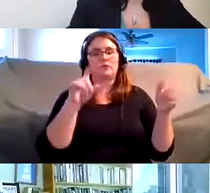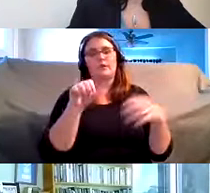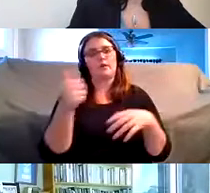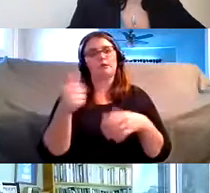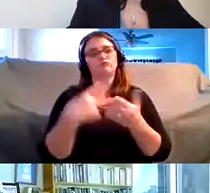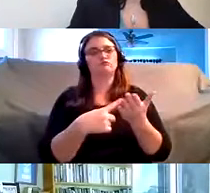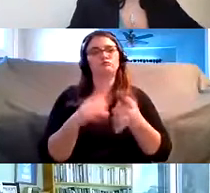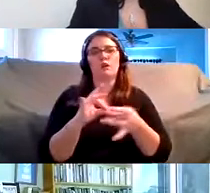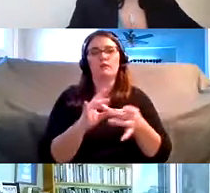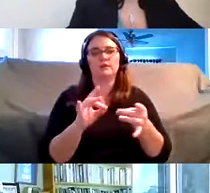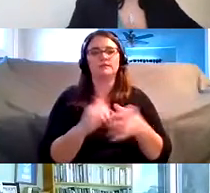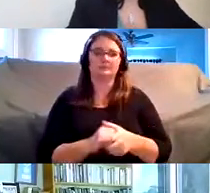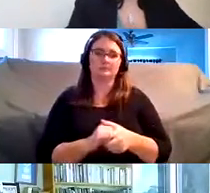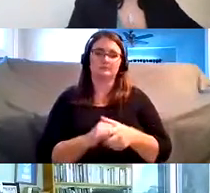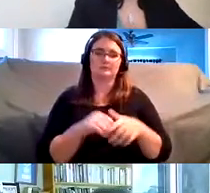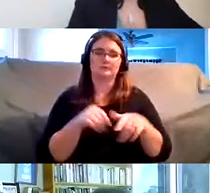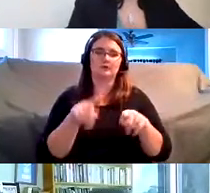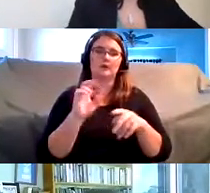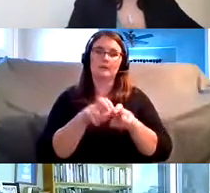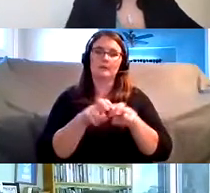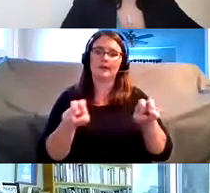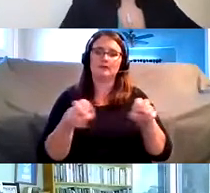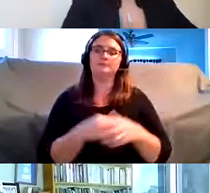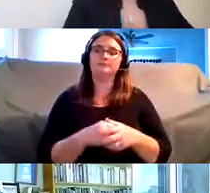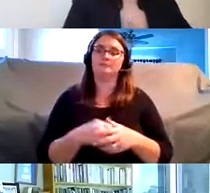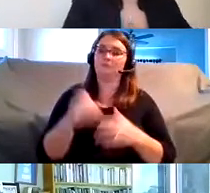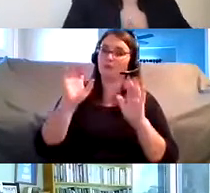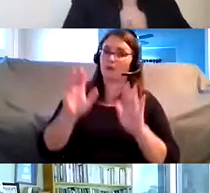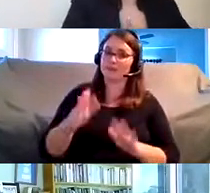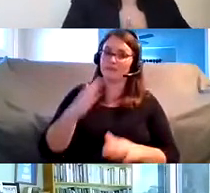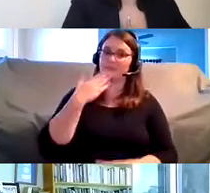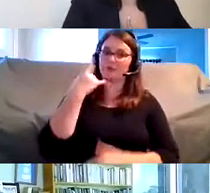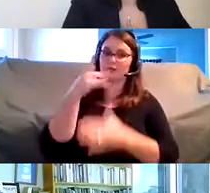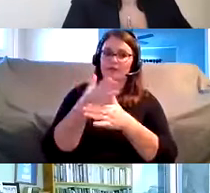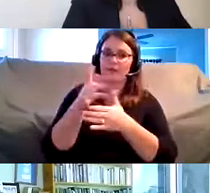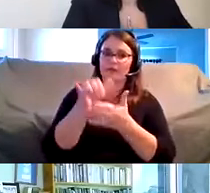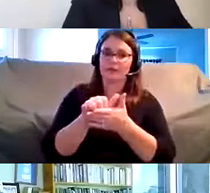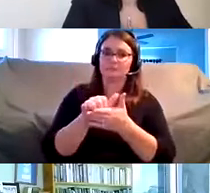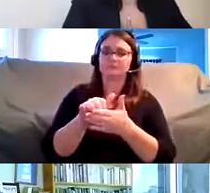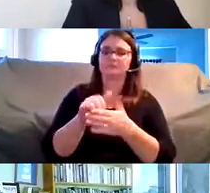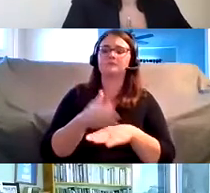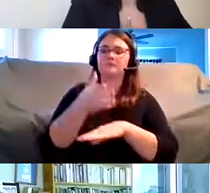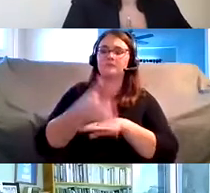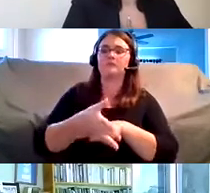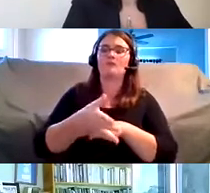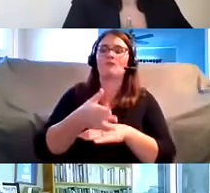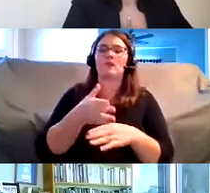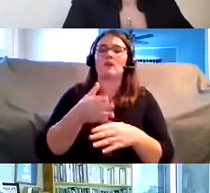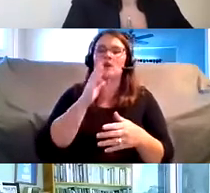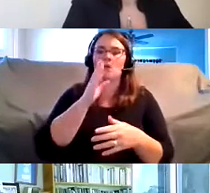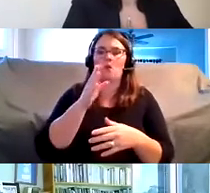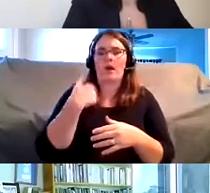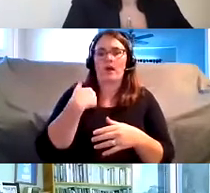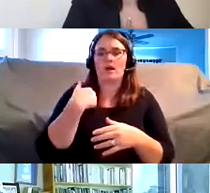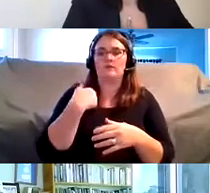Awesome. Thank you for sharing that. And again, we'll have time at the end to kind of make more questions specific to